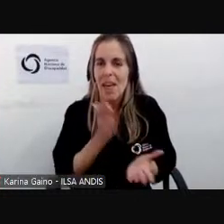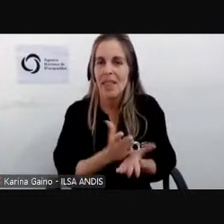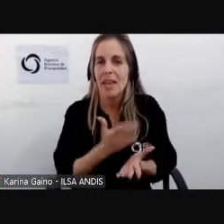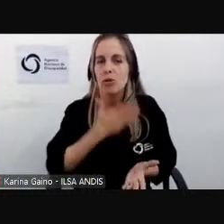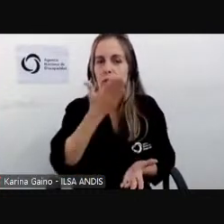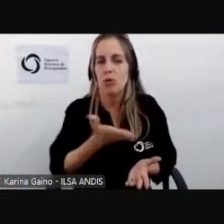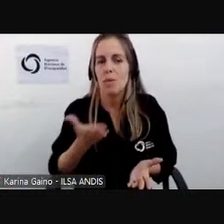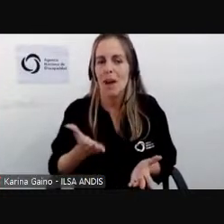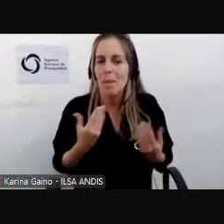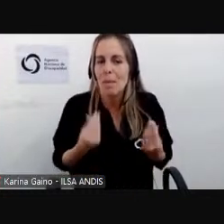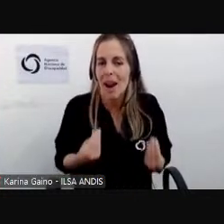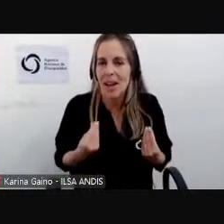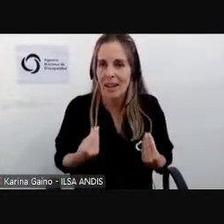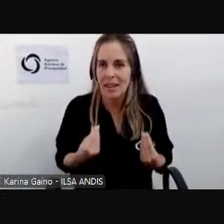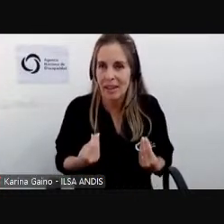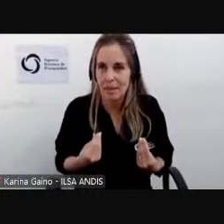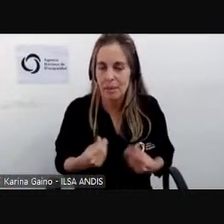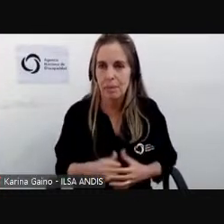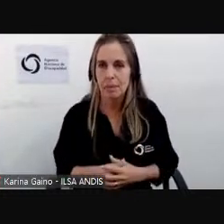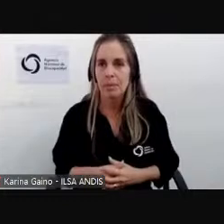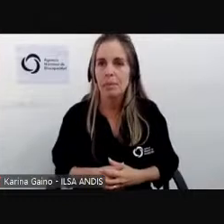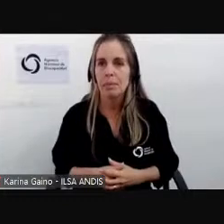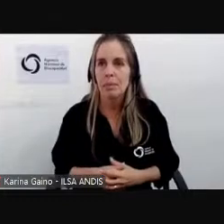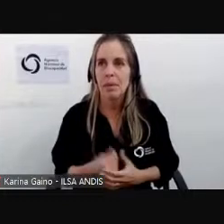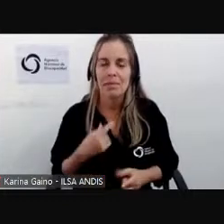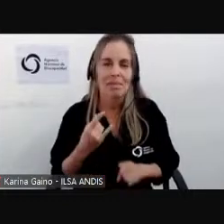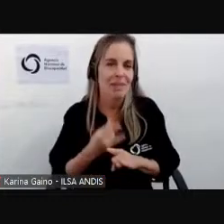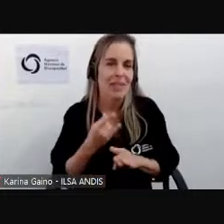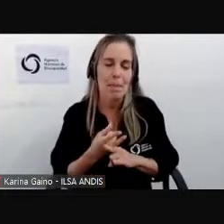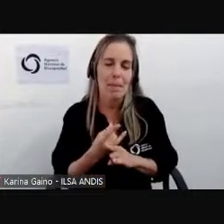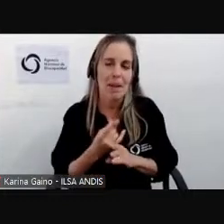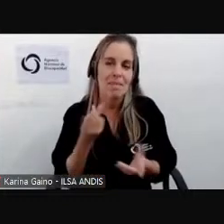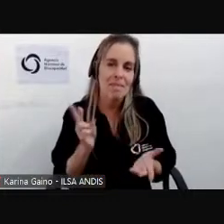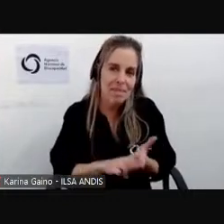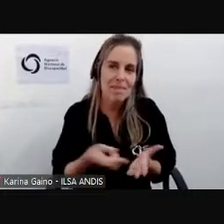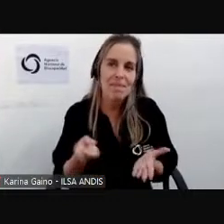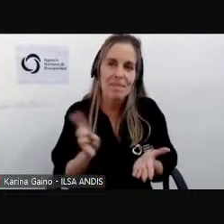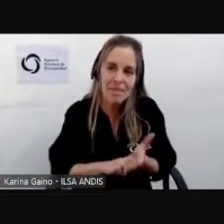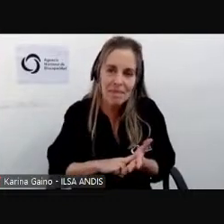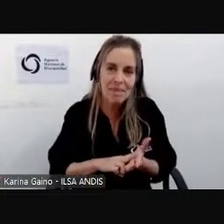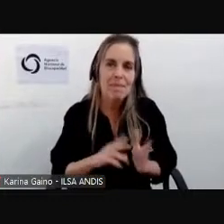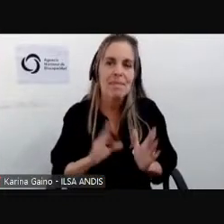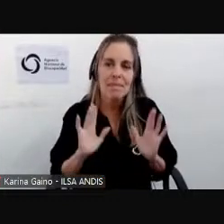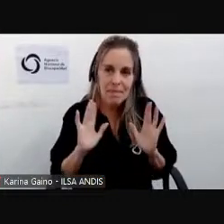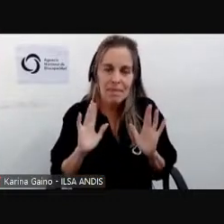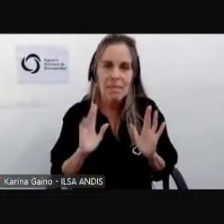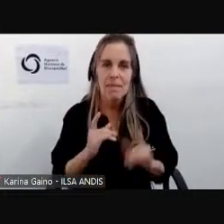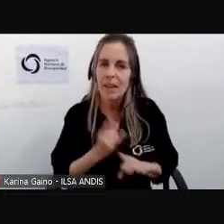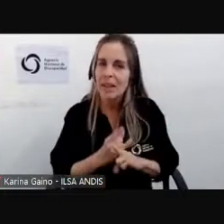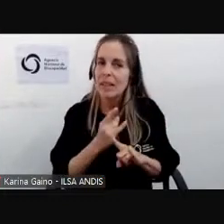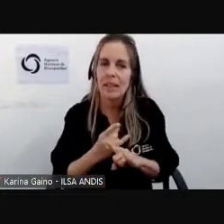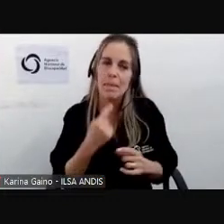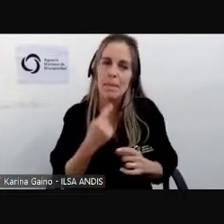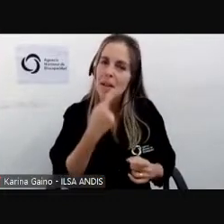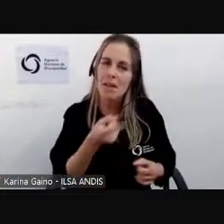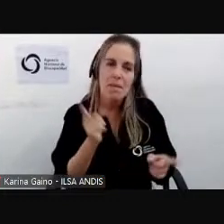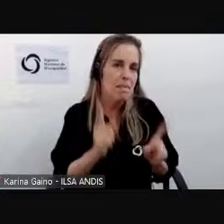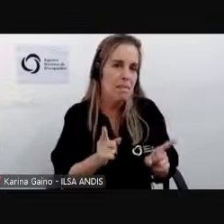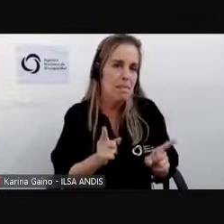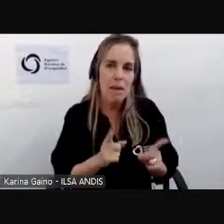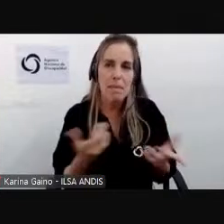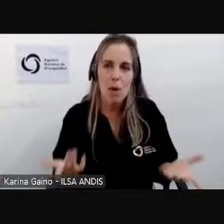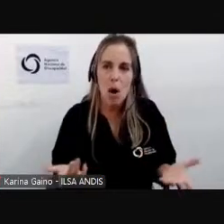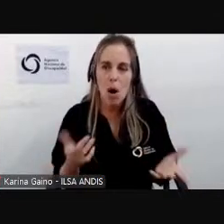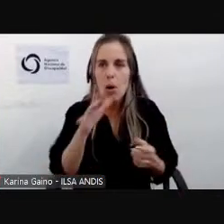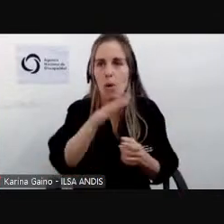that is one of the roles of human rights, something that I will not tire of repeating in any academic